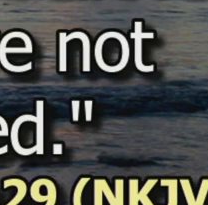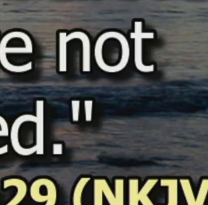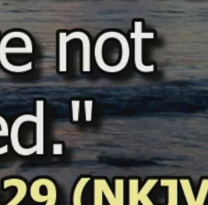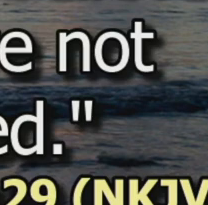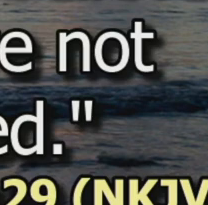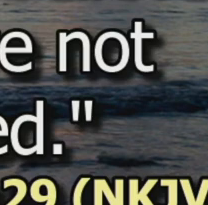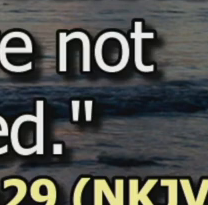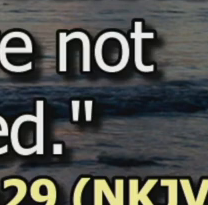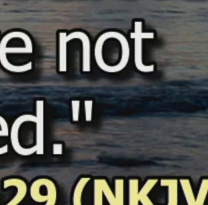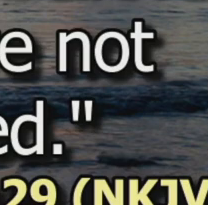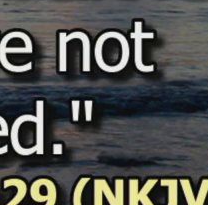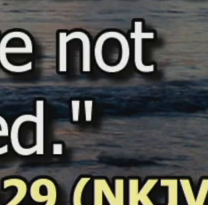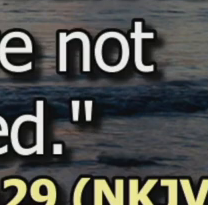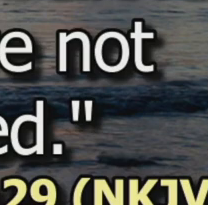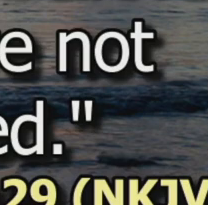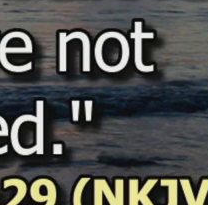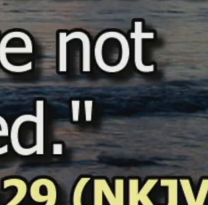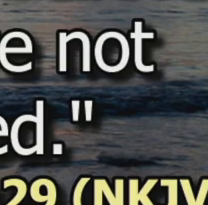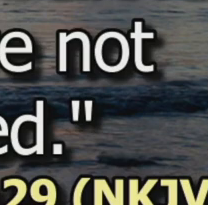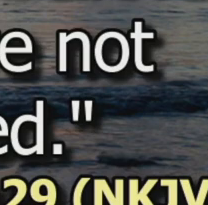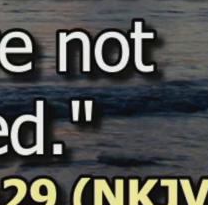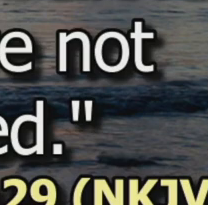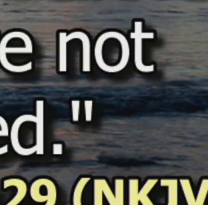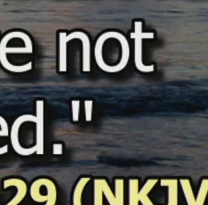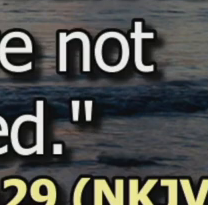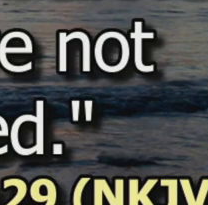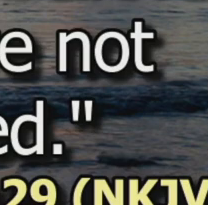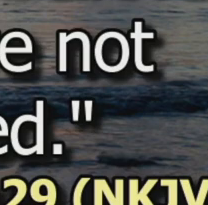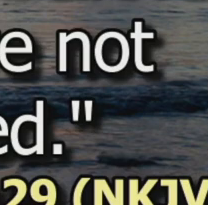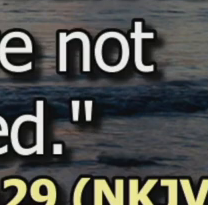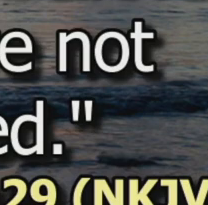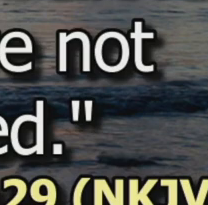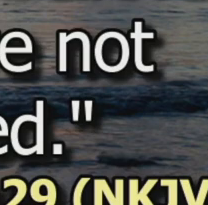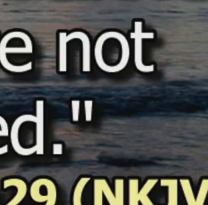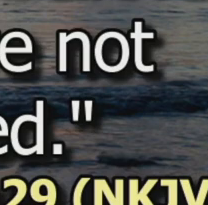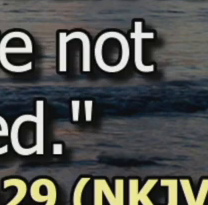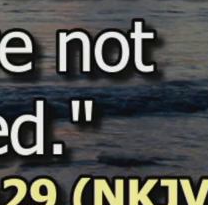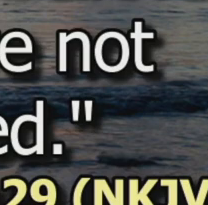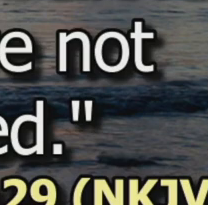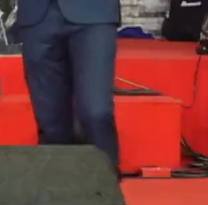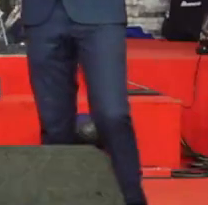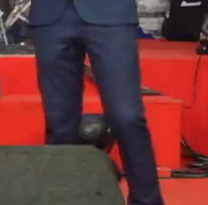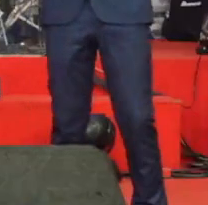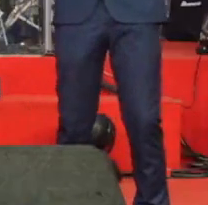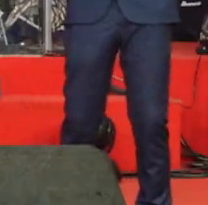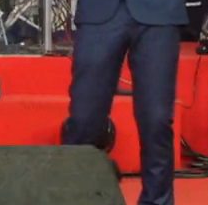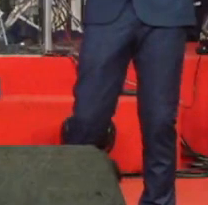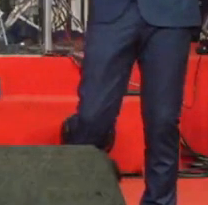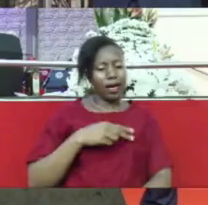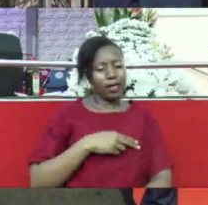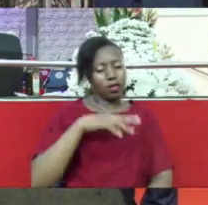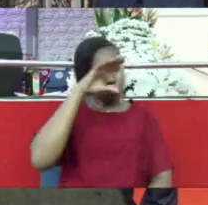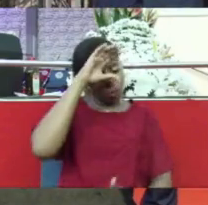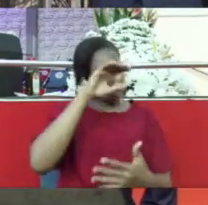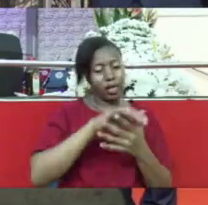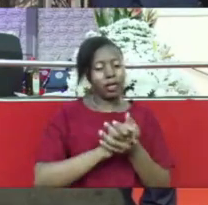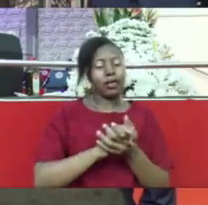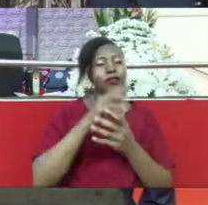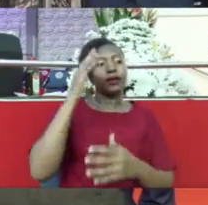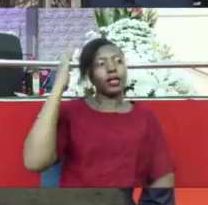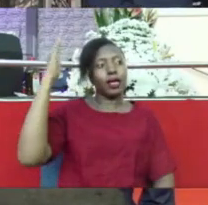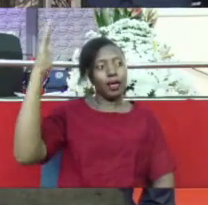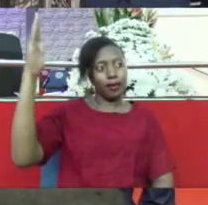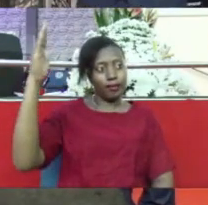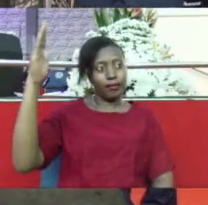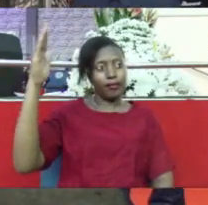believed. Wabarikiwa ni wale ambao hawajaona lakini wameamini. God is requiring us to believe in him. Mungu anahitaji tuweze kumwamini.